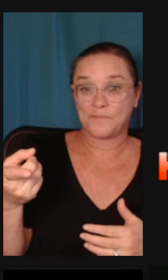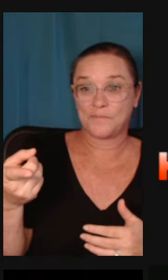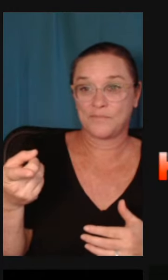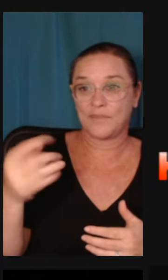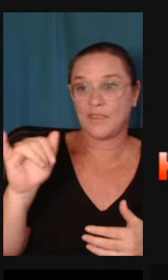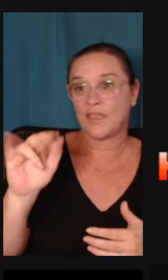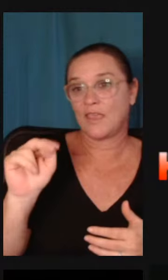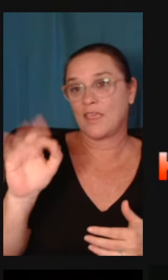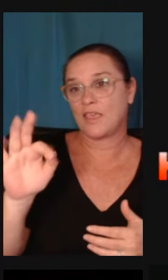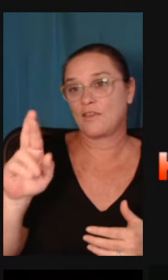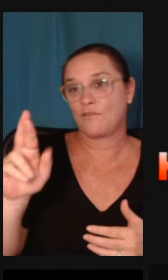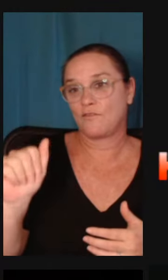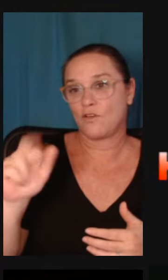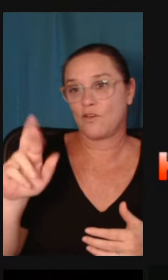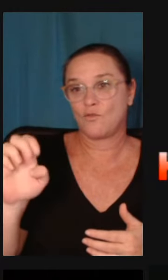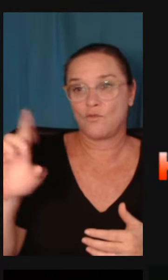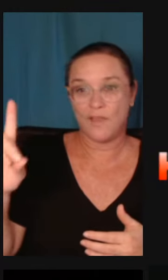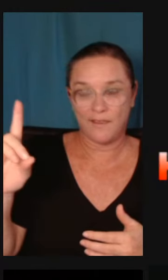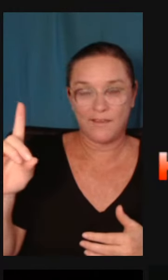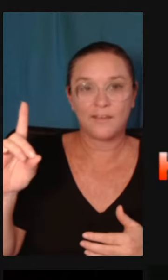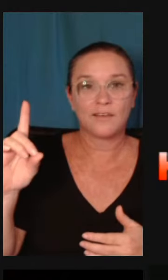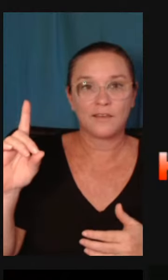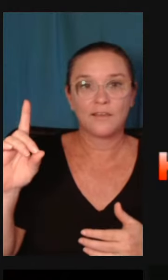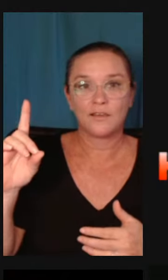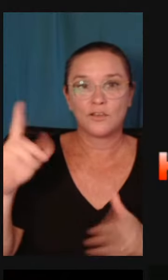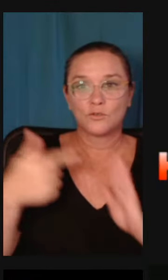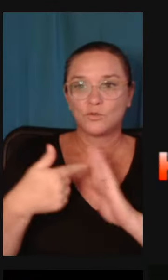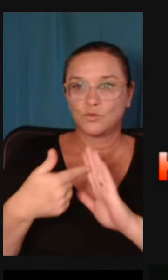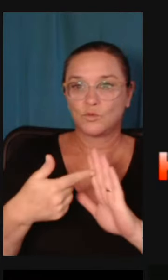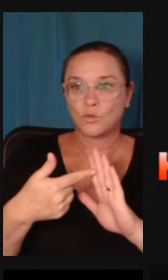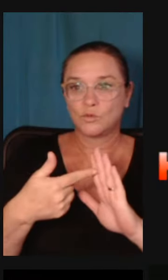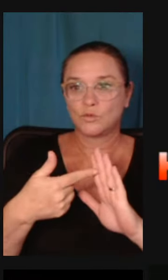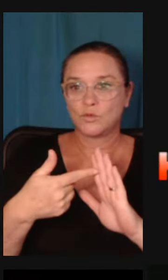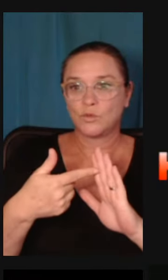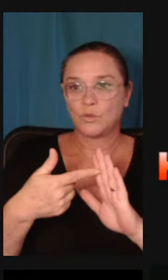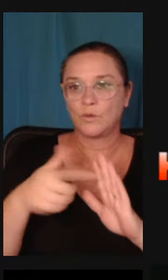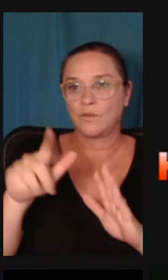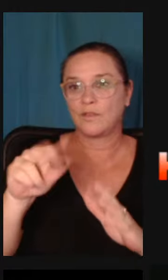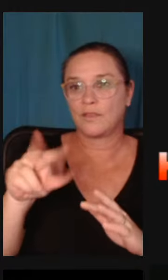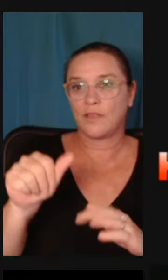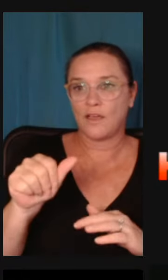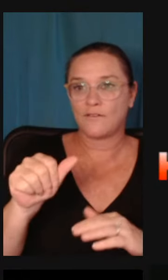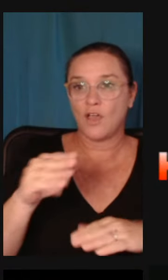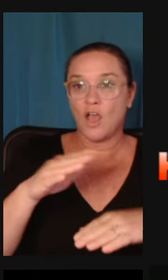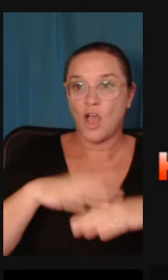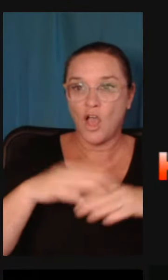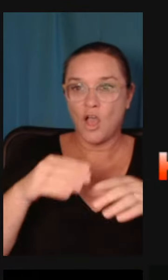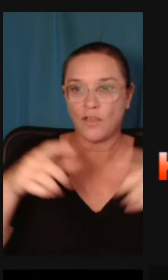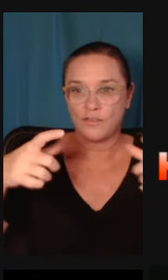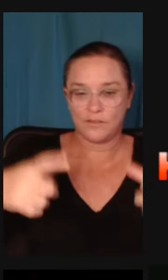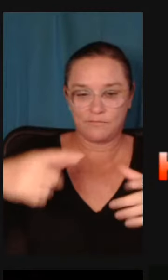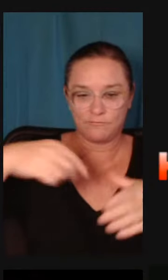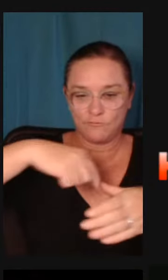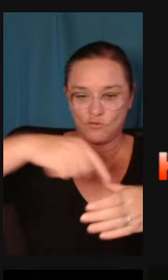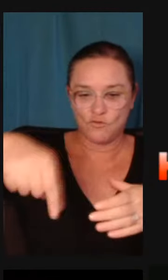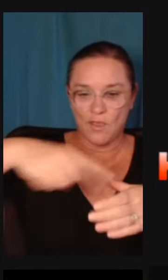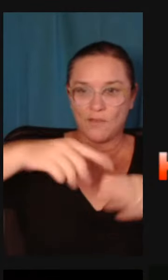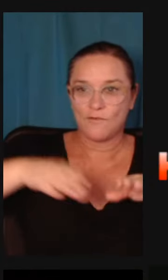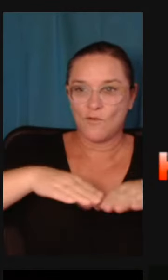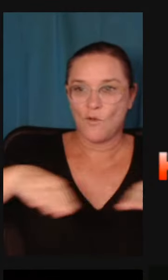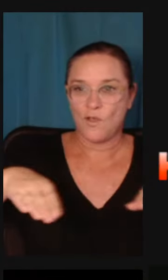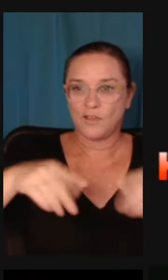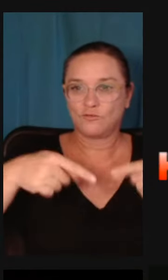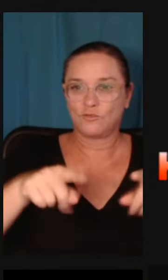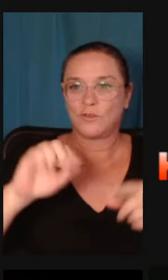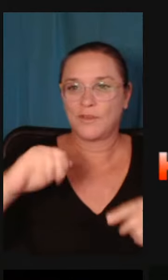infrared showing you lava flooding the crater floor during episode 37. Looks like